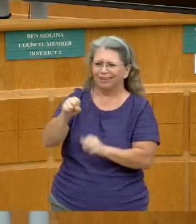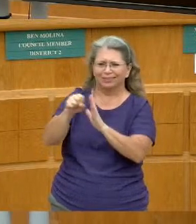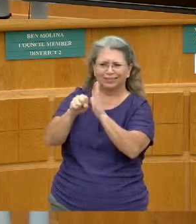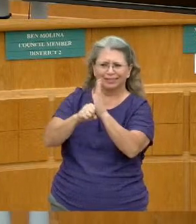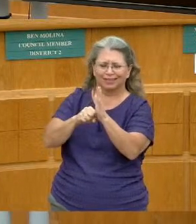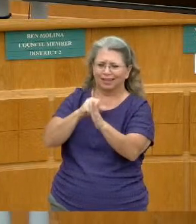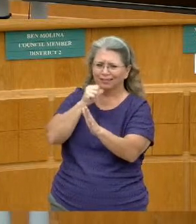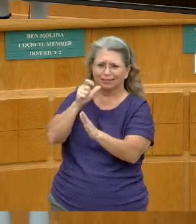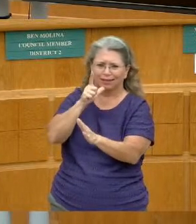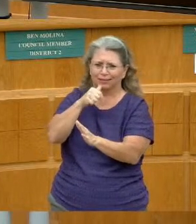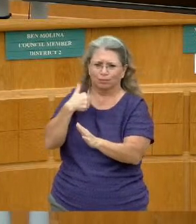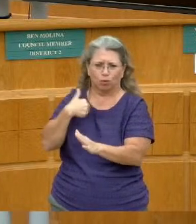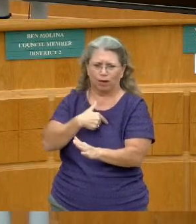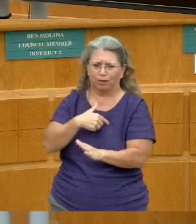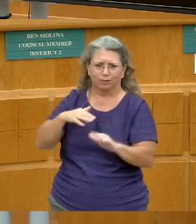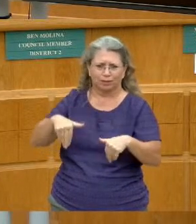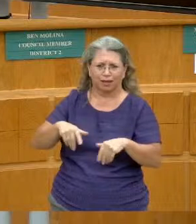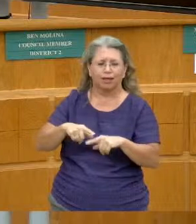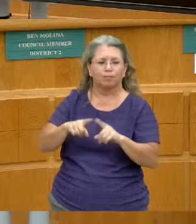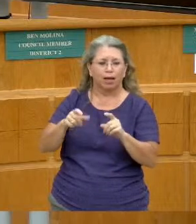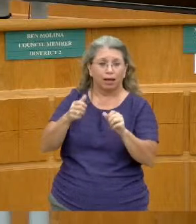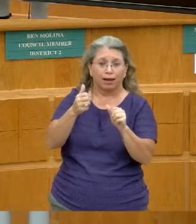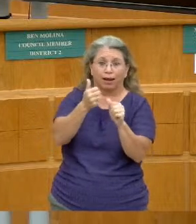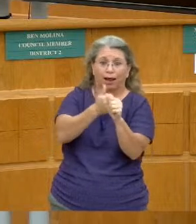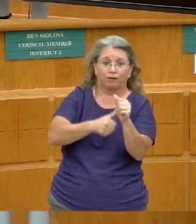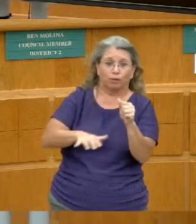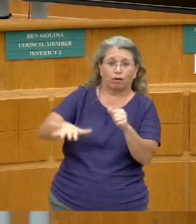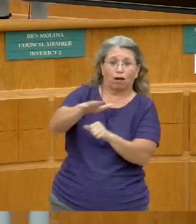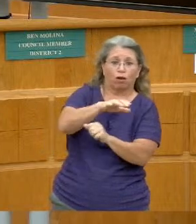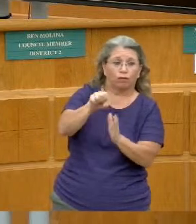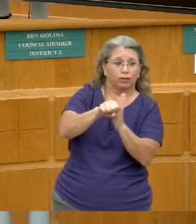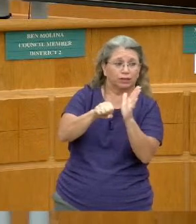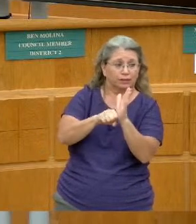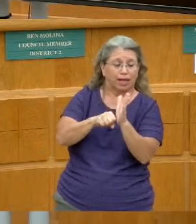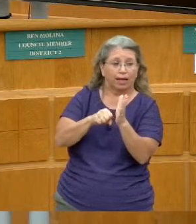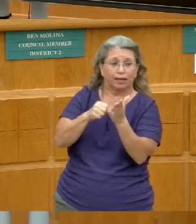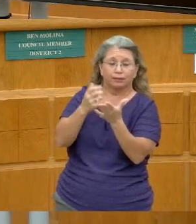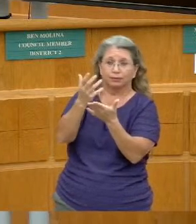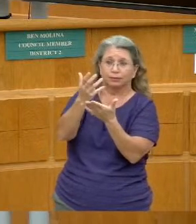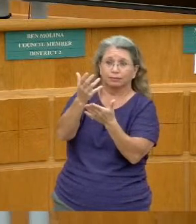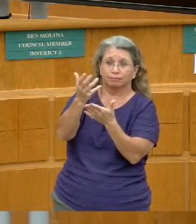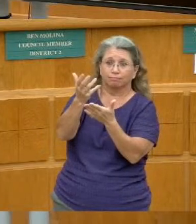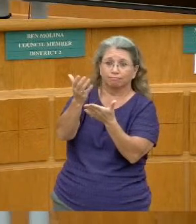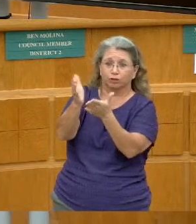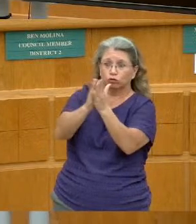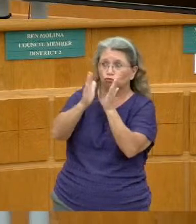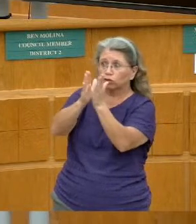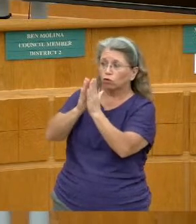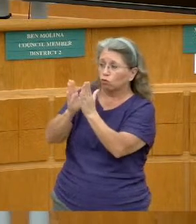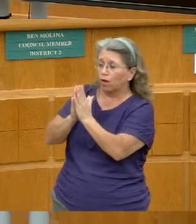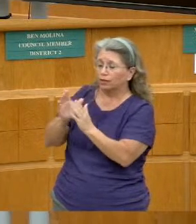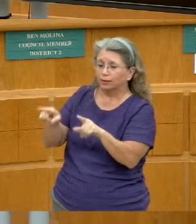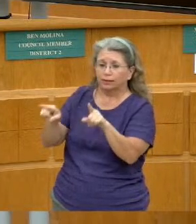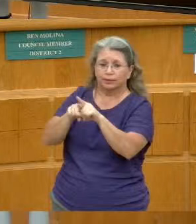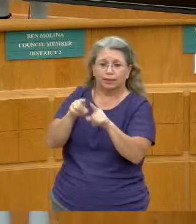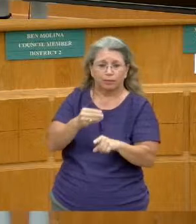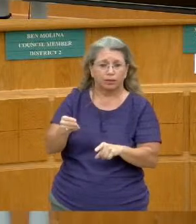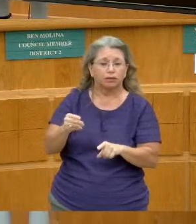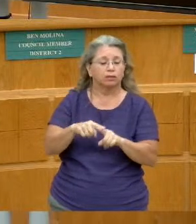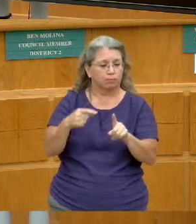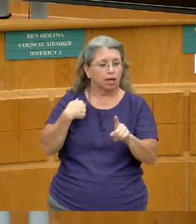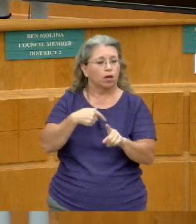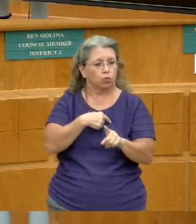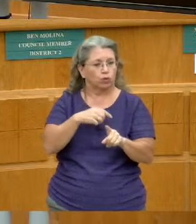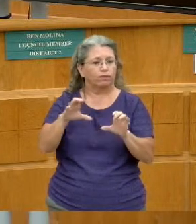down yet, but everybody is clamoring for the same types of materials. But we have done, I think, our best to put forth